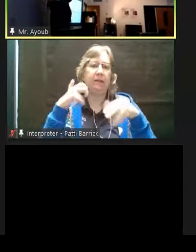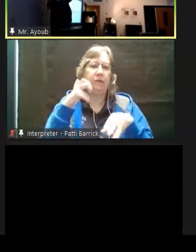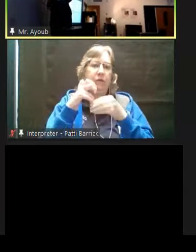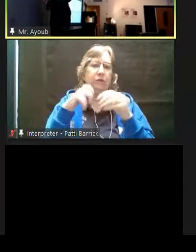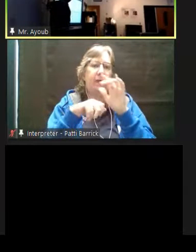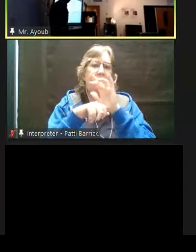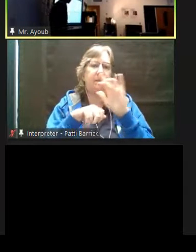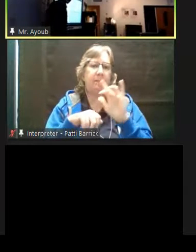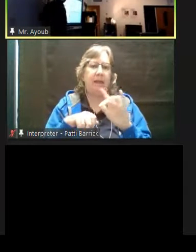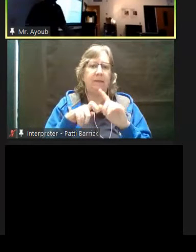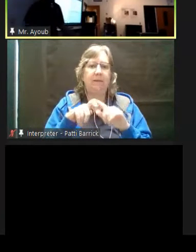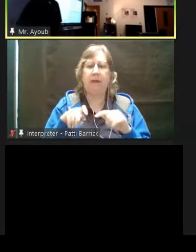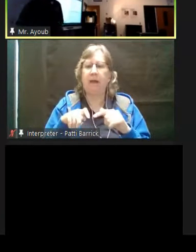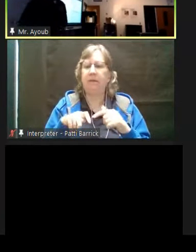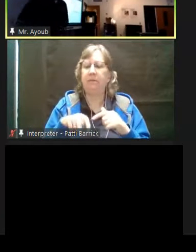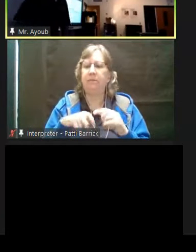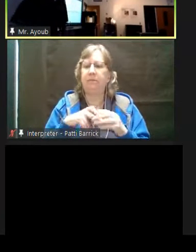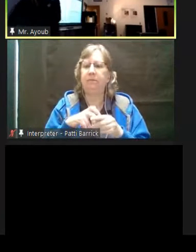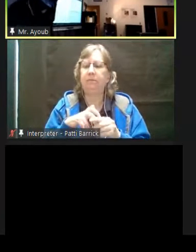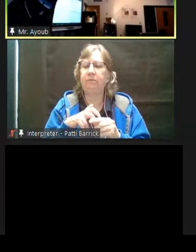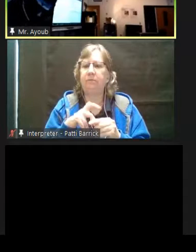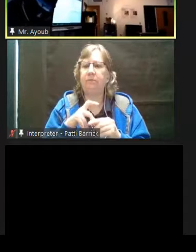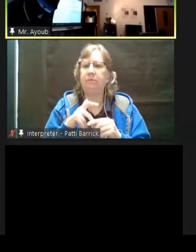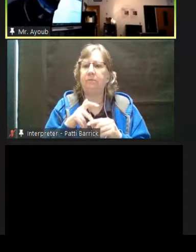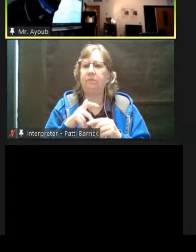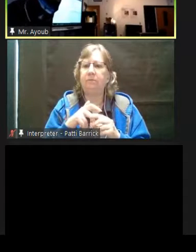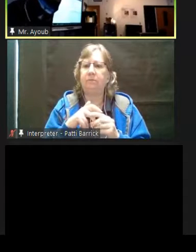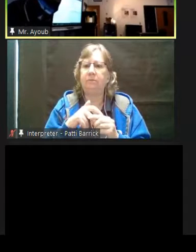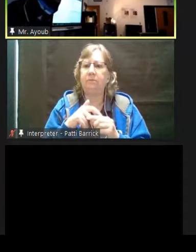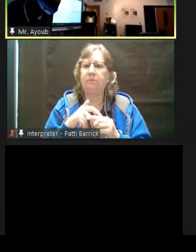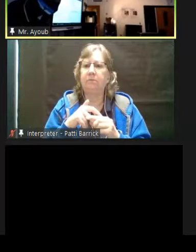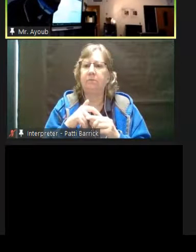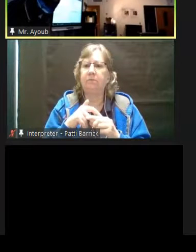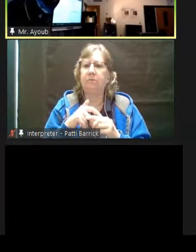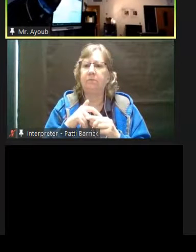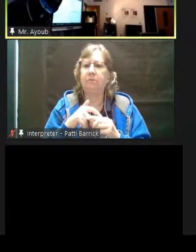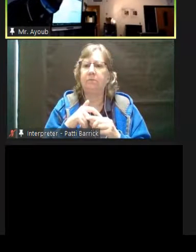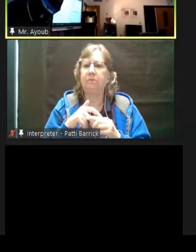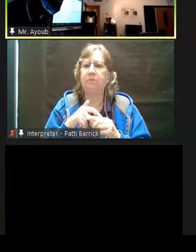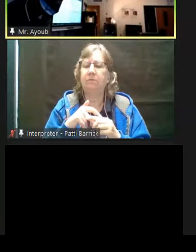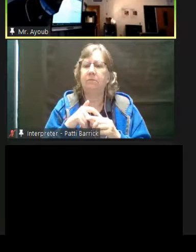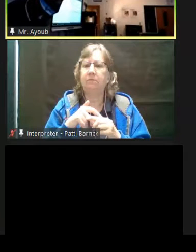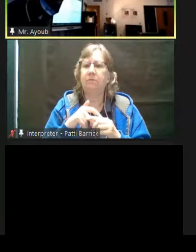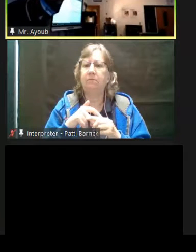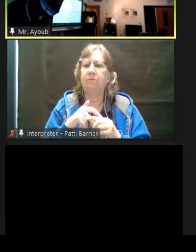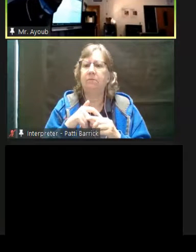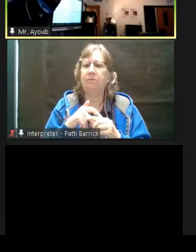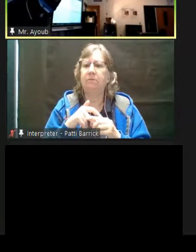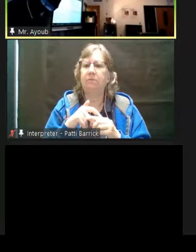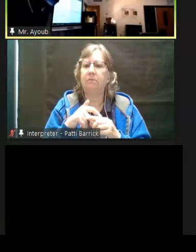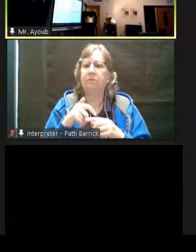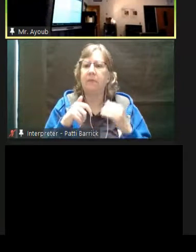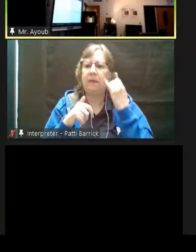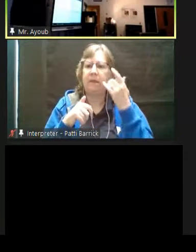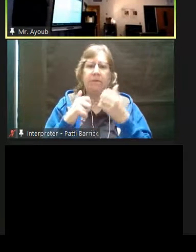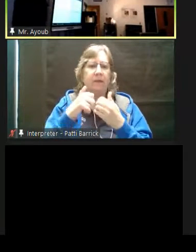here to kind of, for example, right? If I broke apart the header, I went like this, then you know